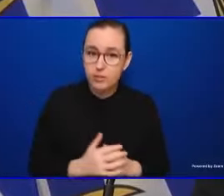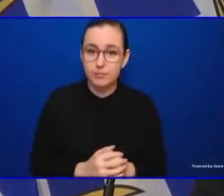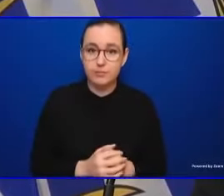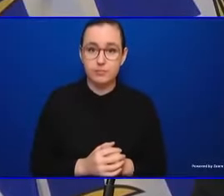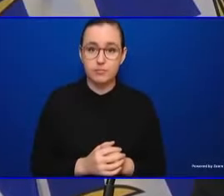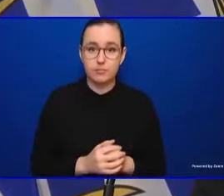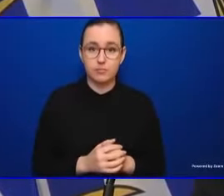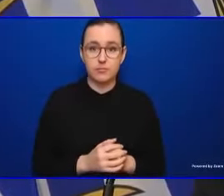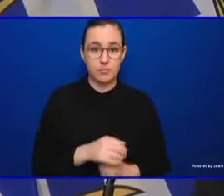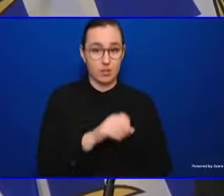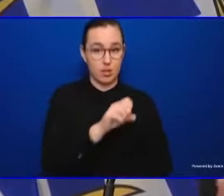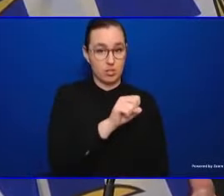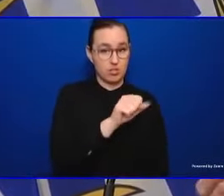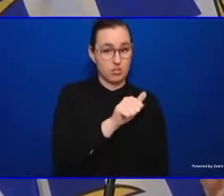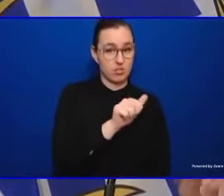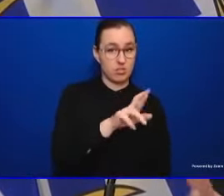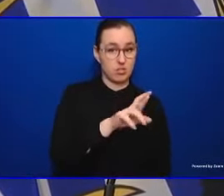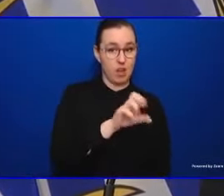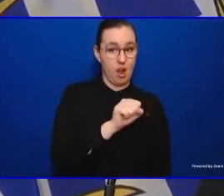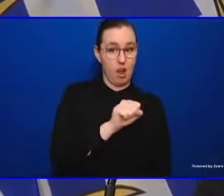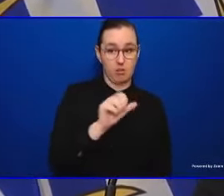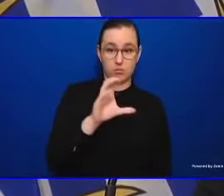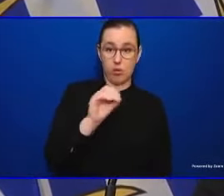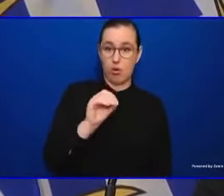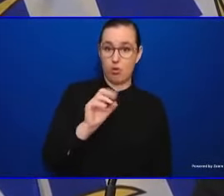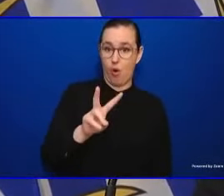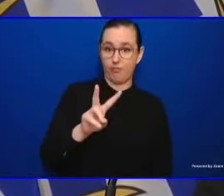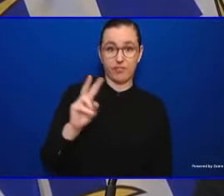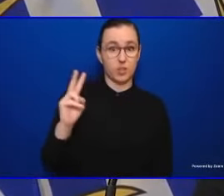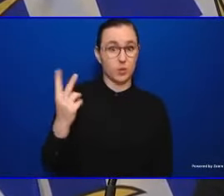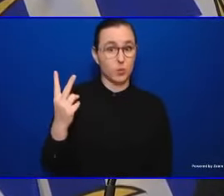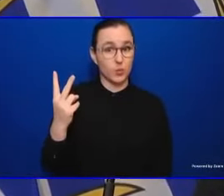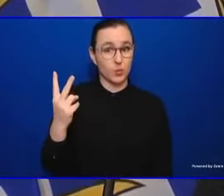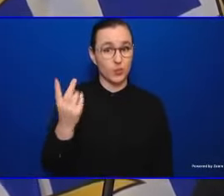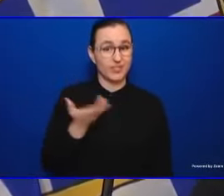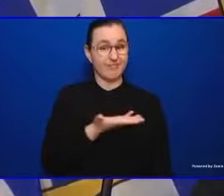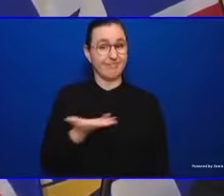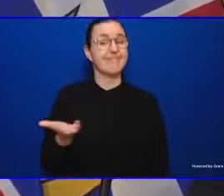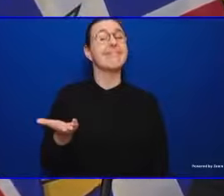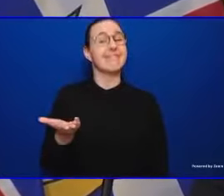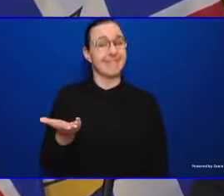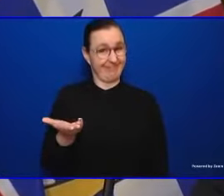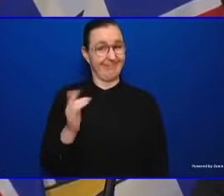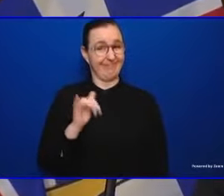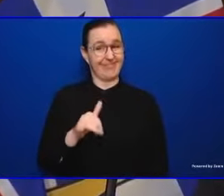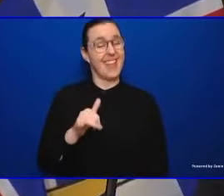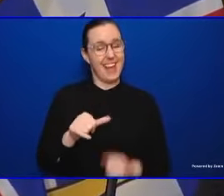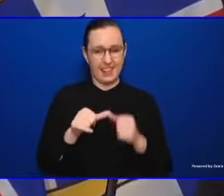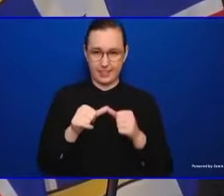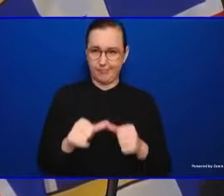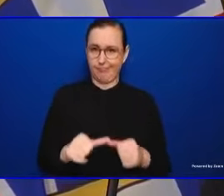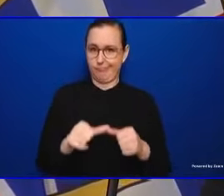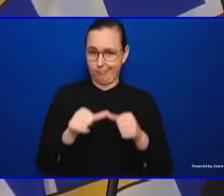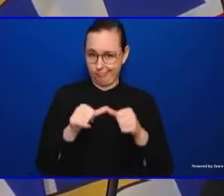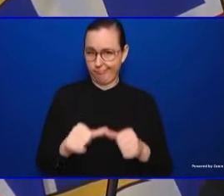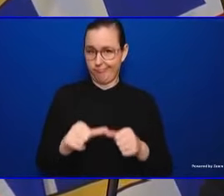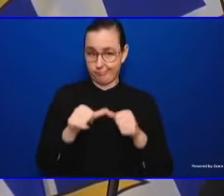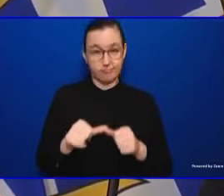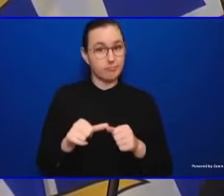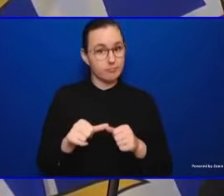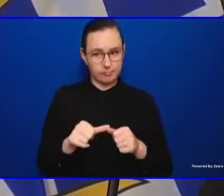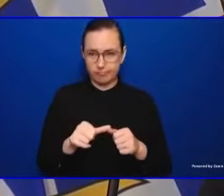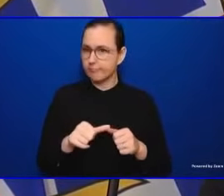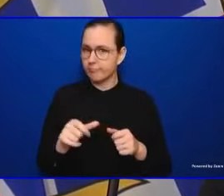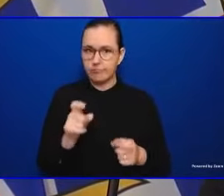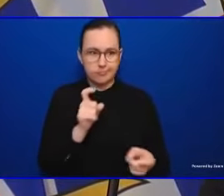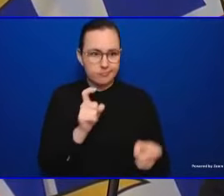persist, to evolve, and of course, to surprise us in many ways. We cannot predict with certainty exactly what